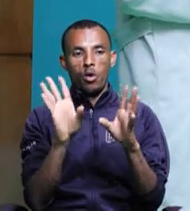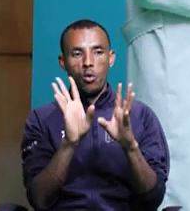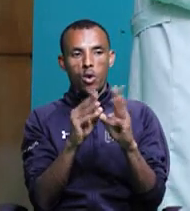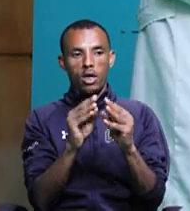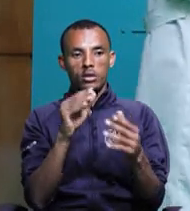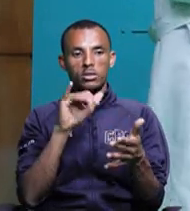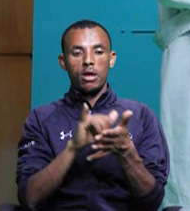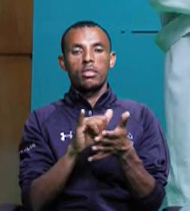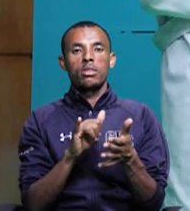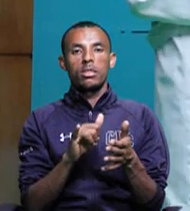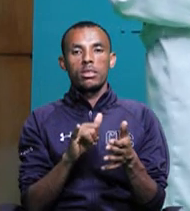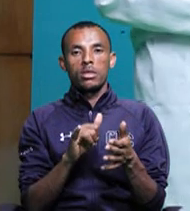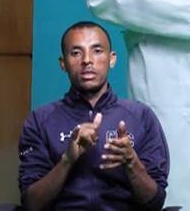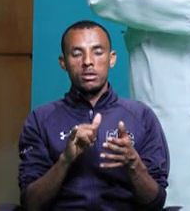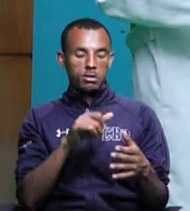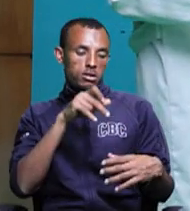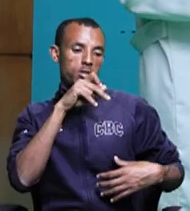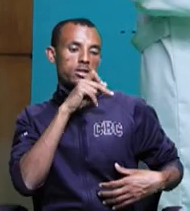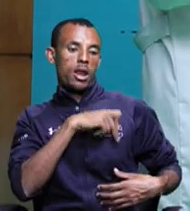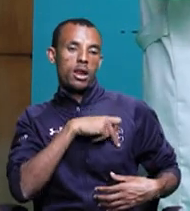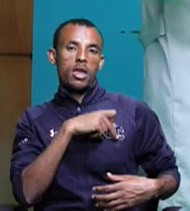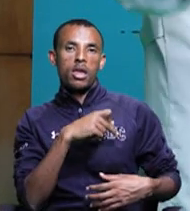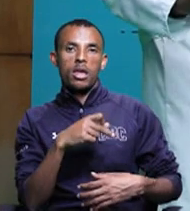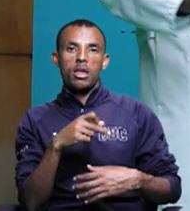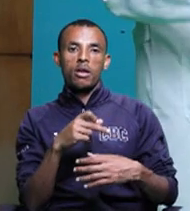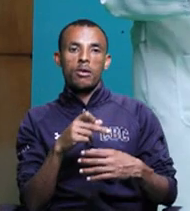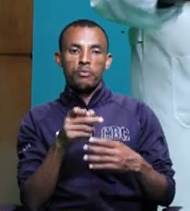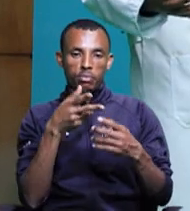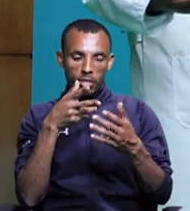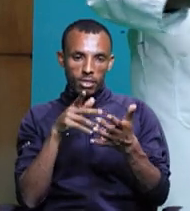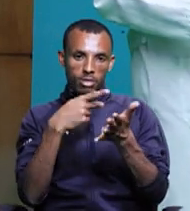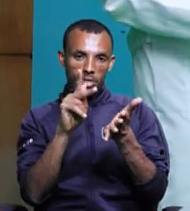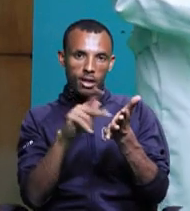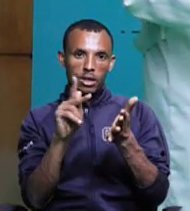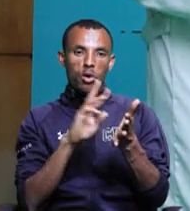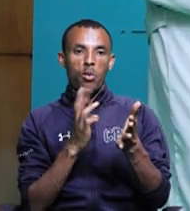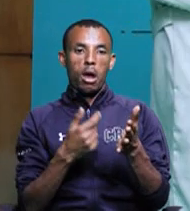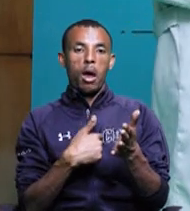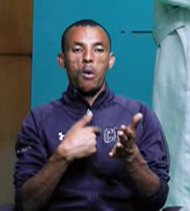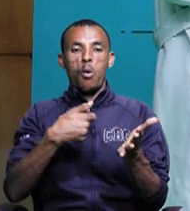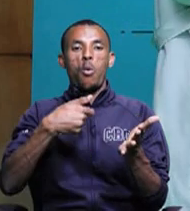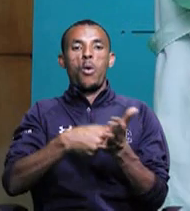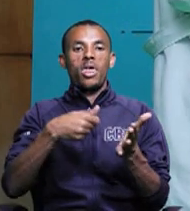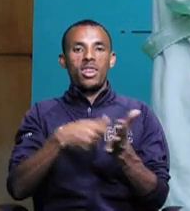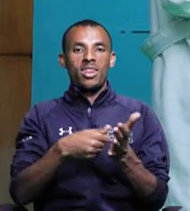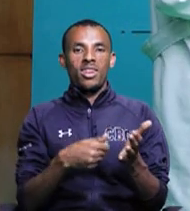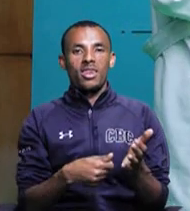that, our salary, after taxation, we'll have coins. So coins represent